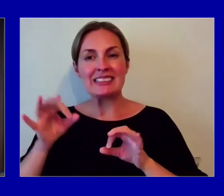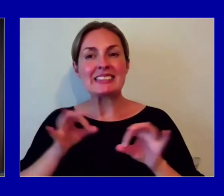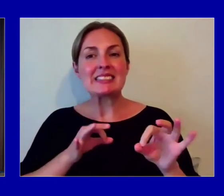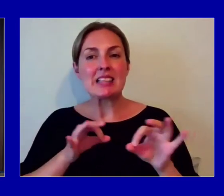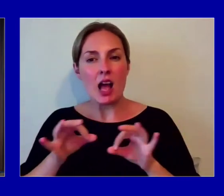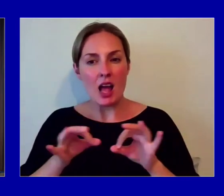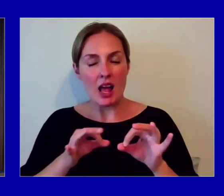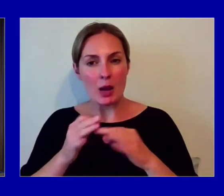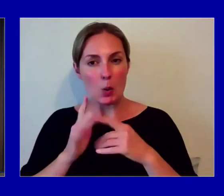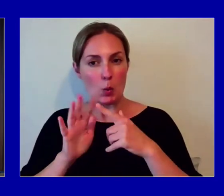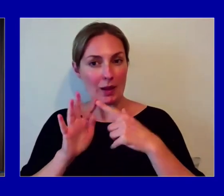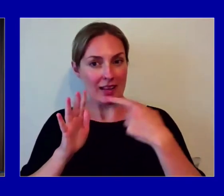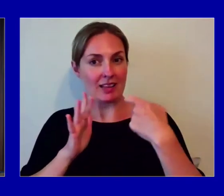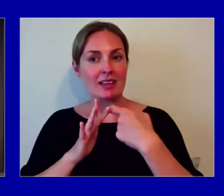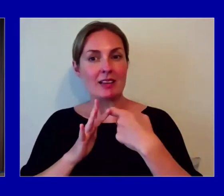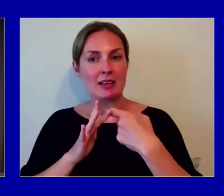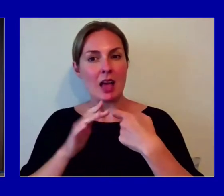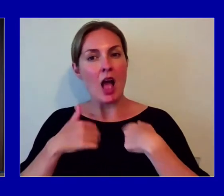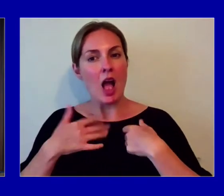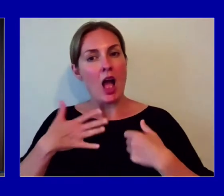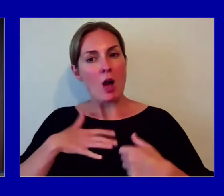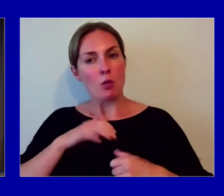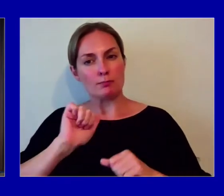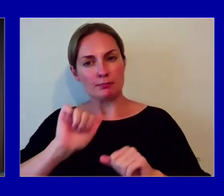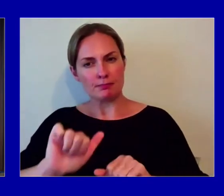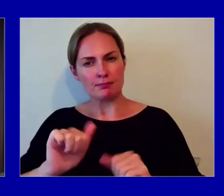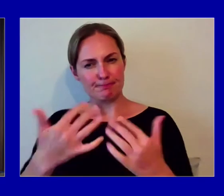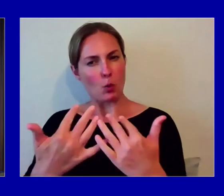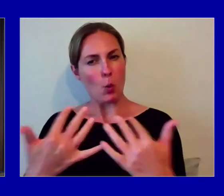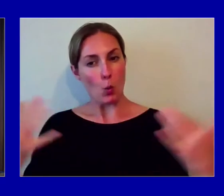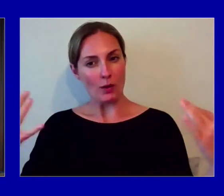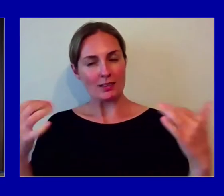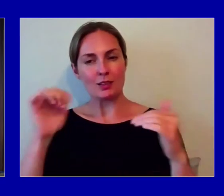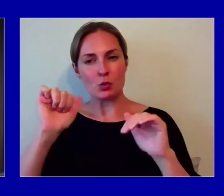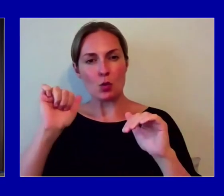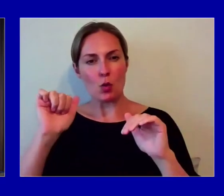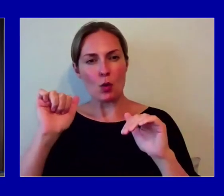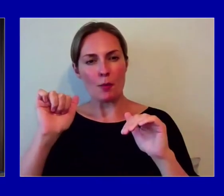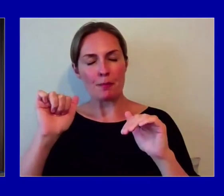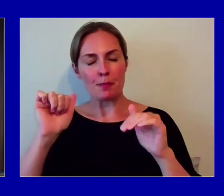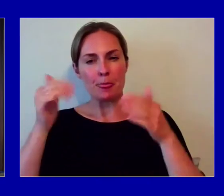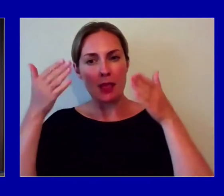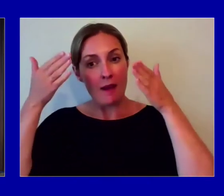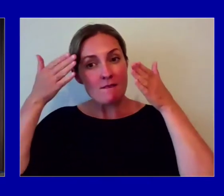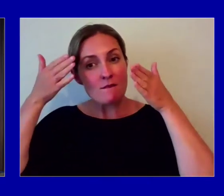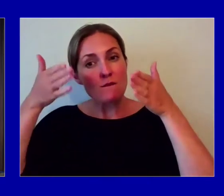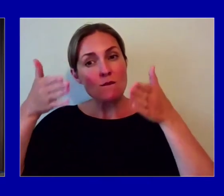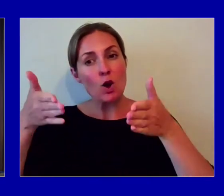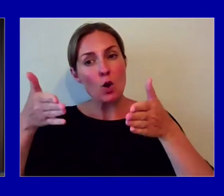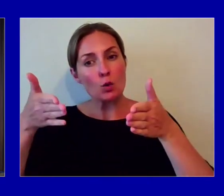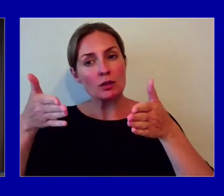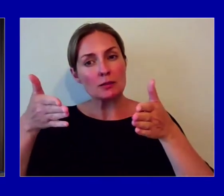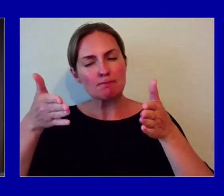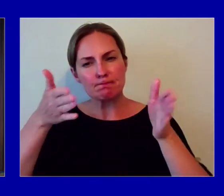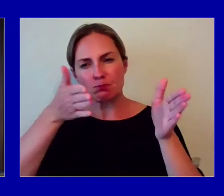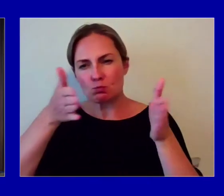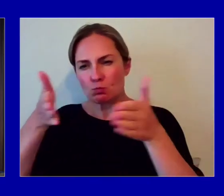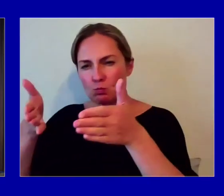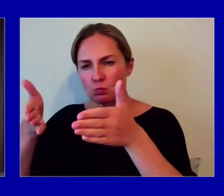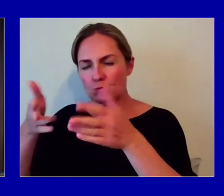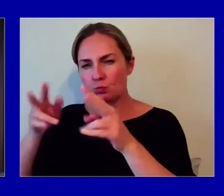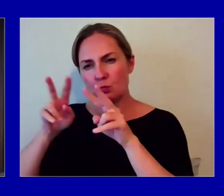the audience's focus from country, sorry, shift the audience's focus to country, and to all parts of